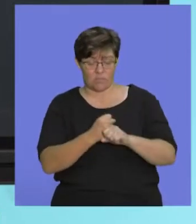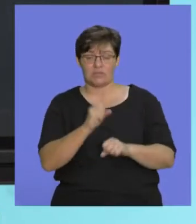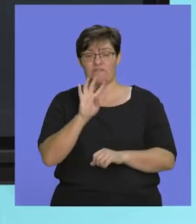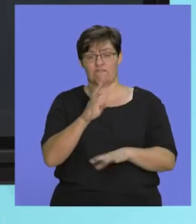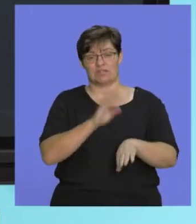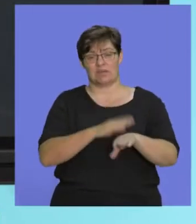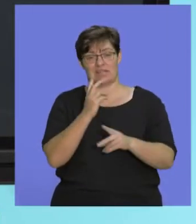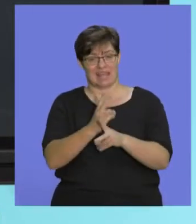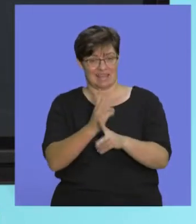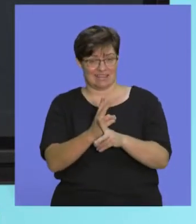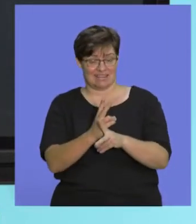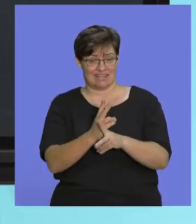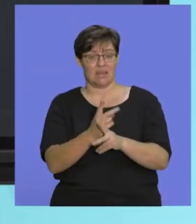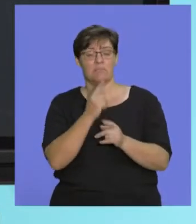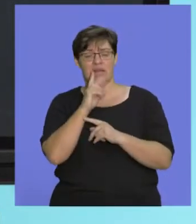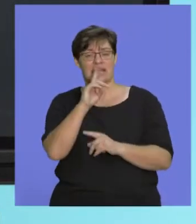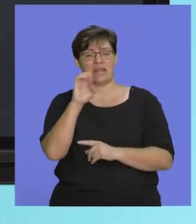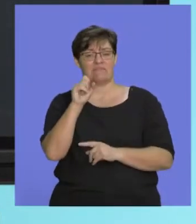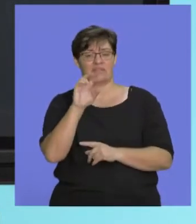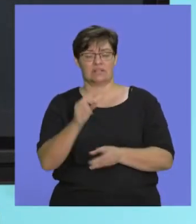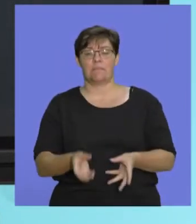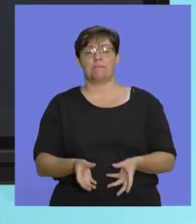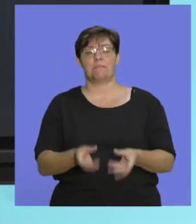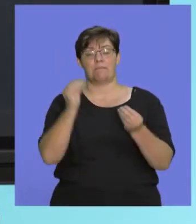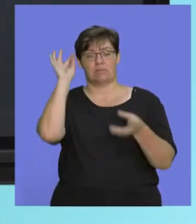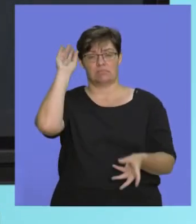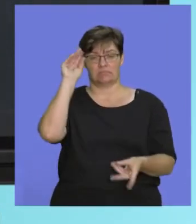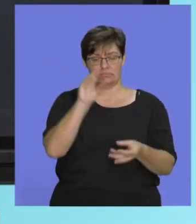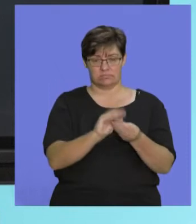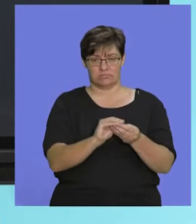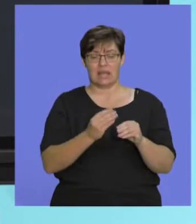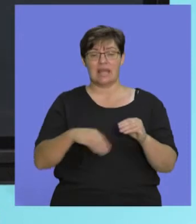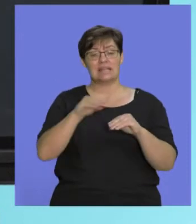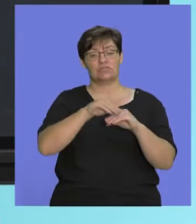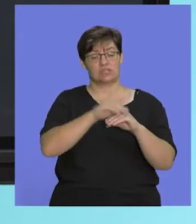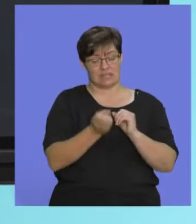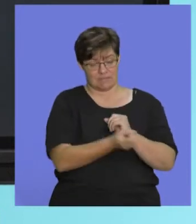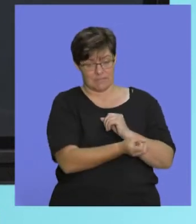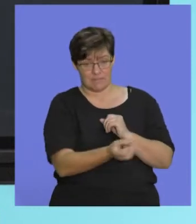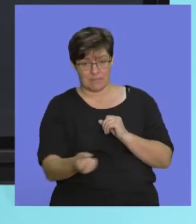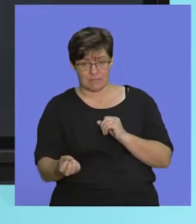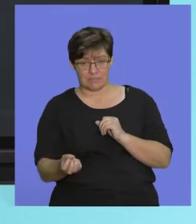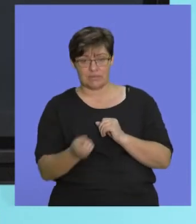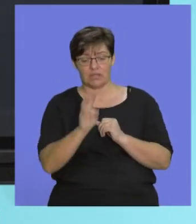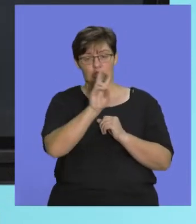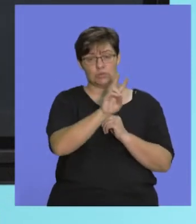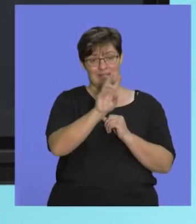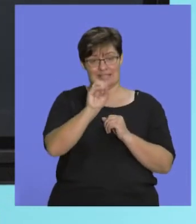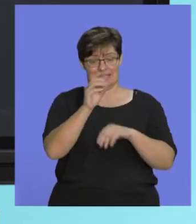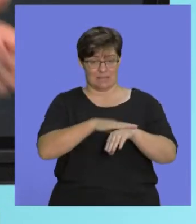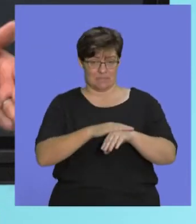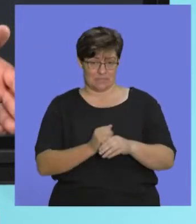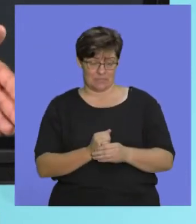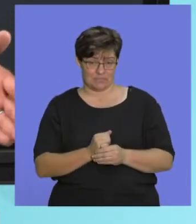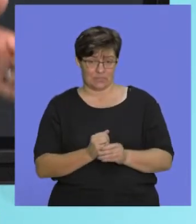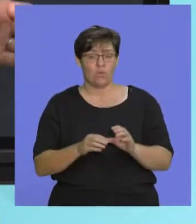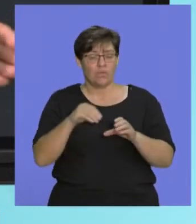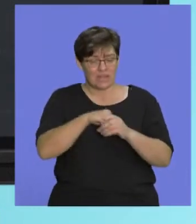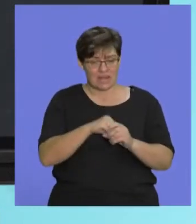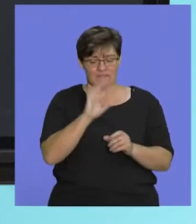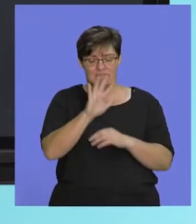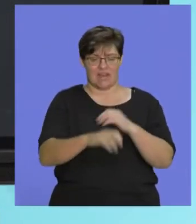year it will be 4 times, meaning now David has actually accumulated interest that was given to him 20 times